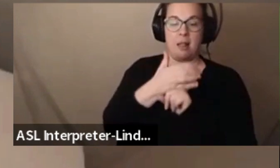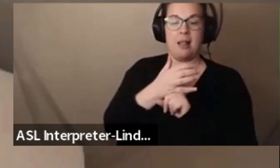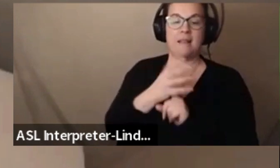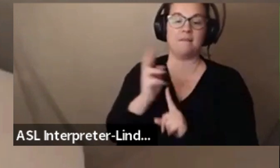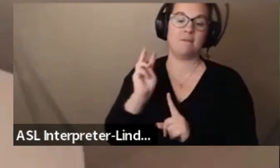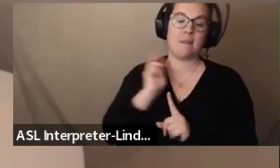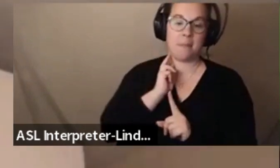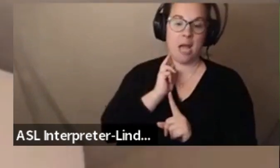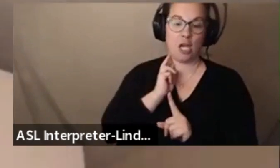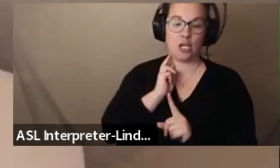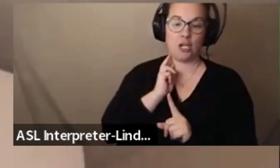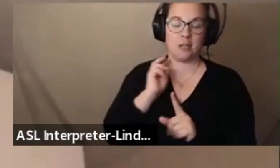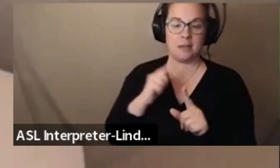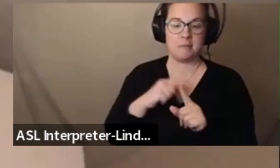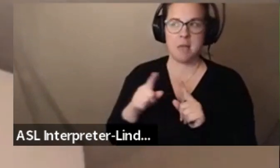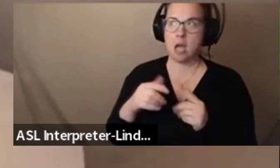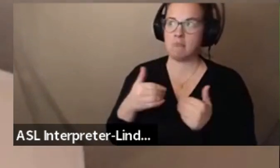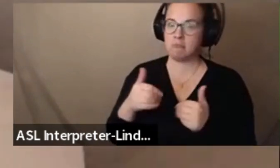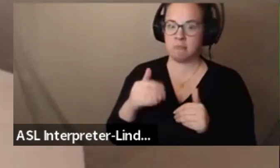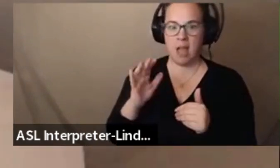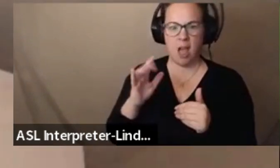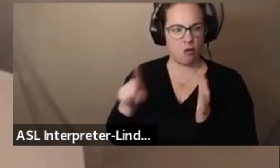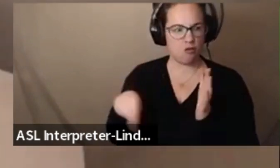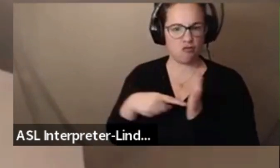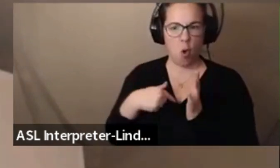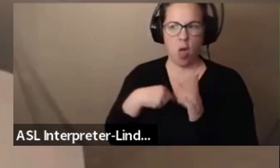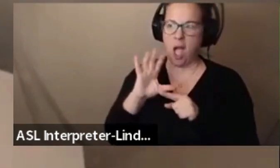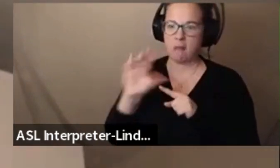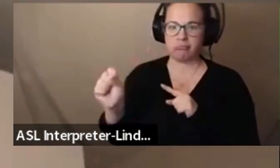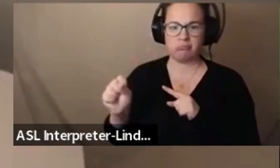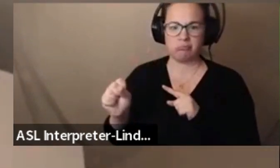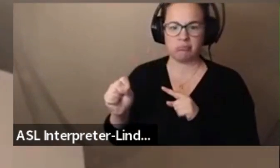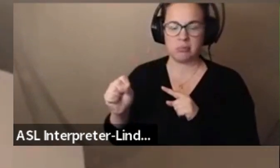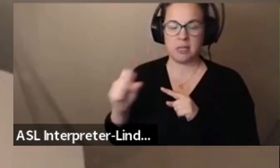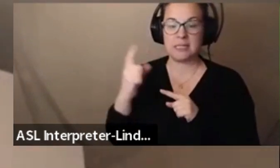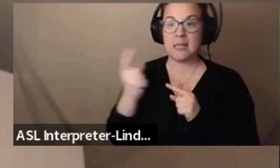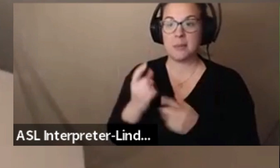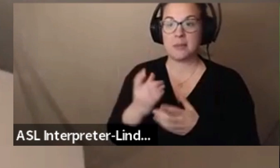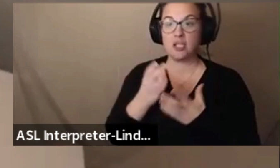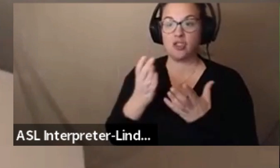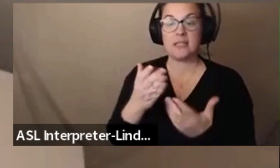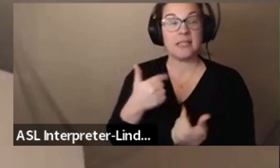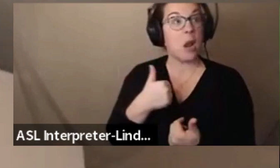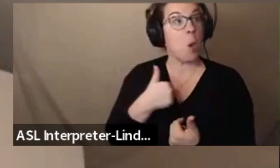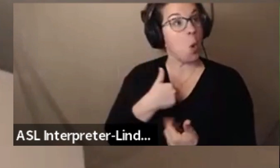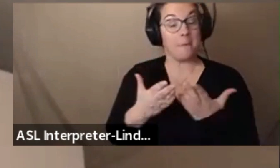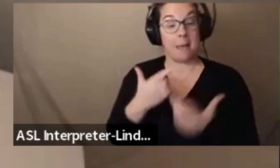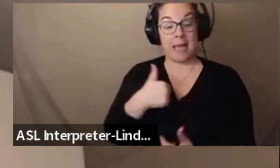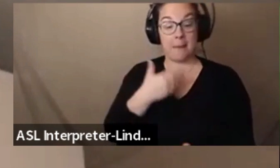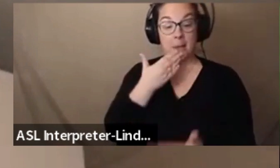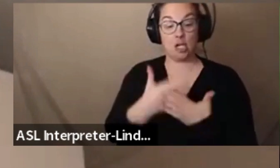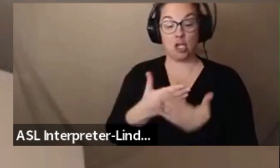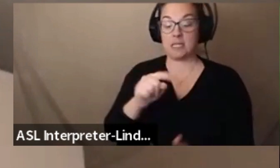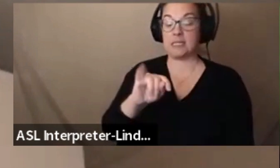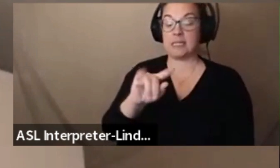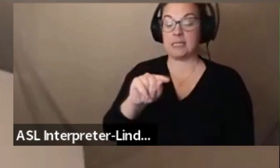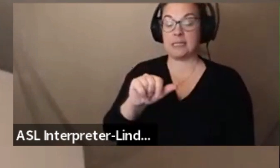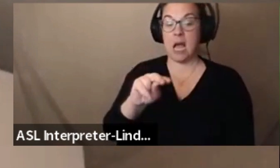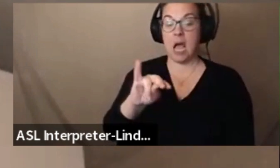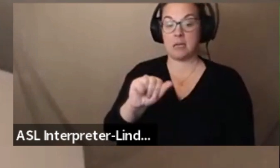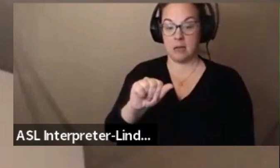I excelled, and in the role. And someone suggested they'd love to see me play